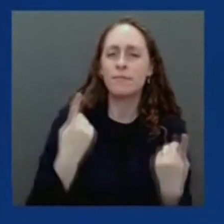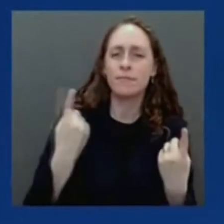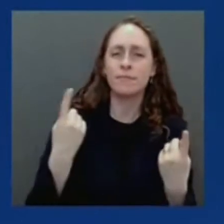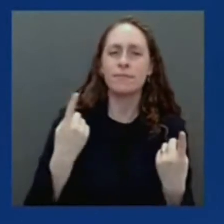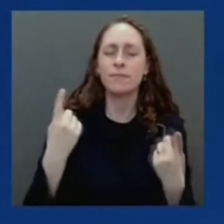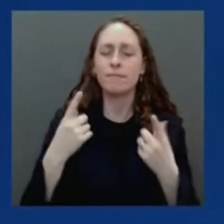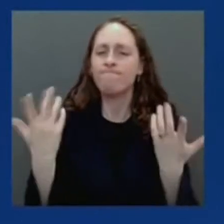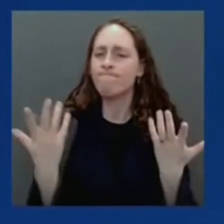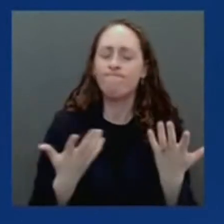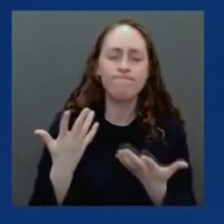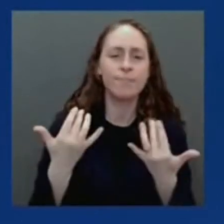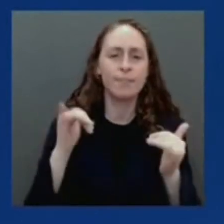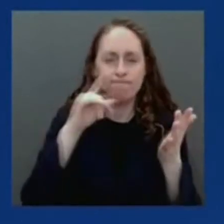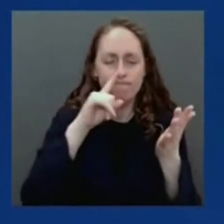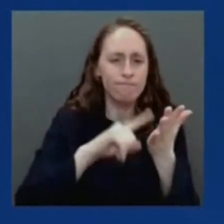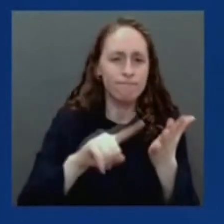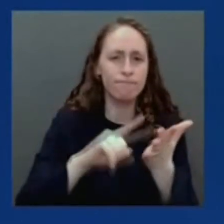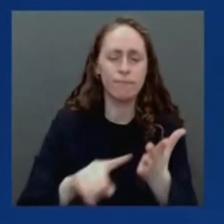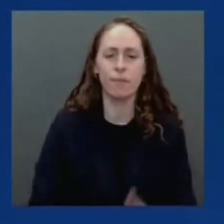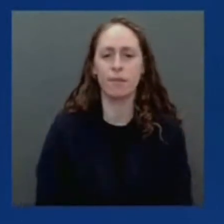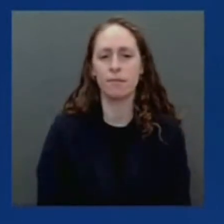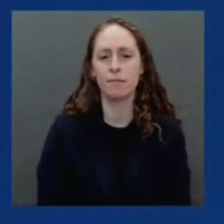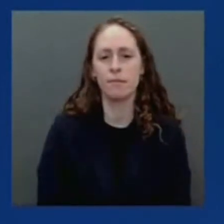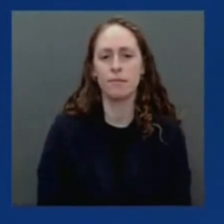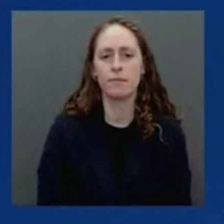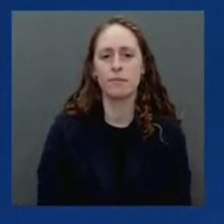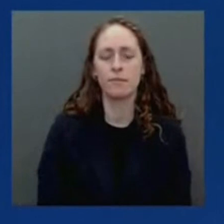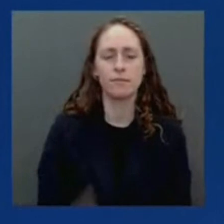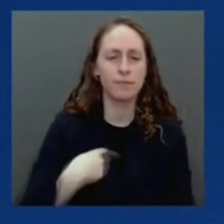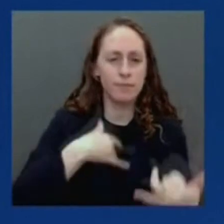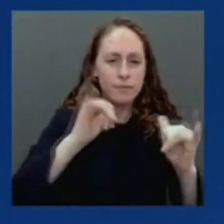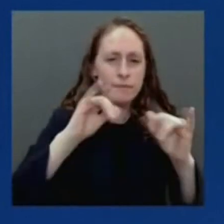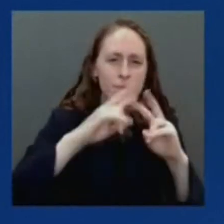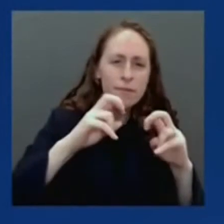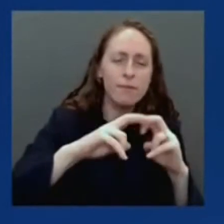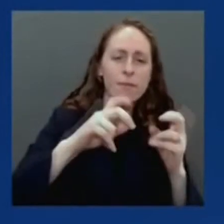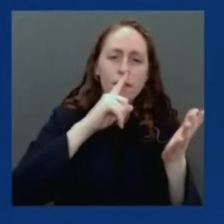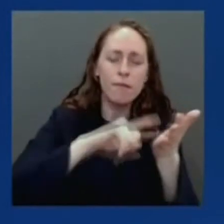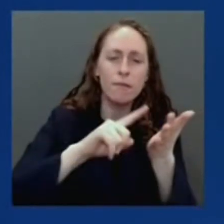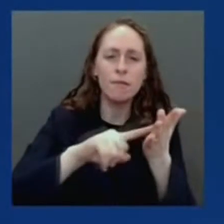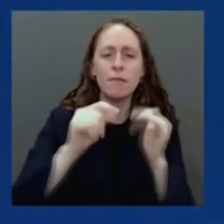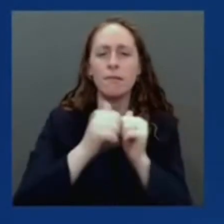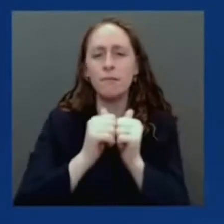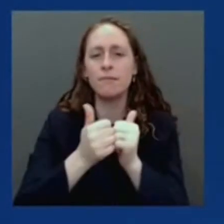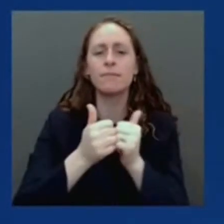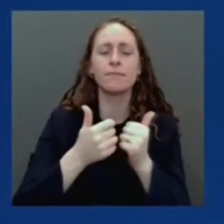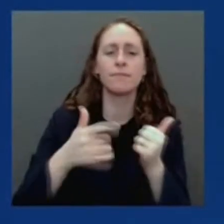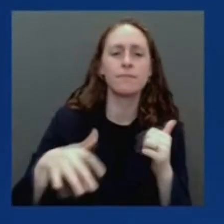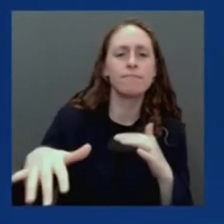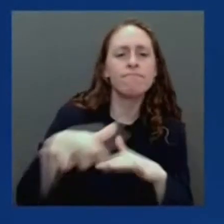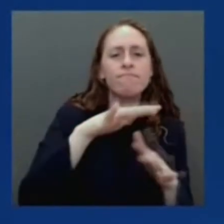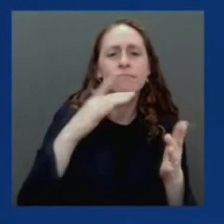we might be able to mitigate or prevent some of those symptoms. Thank you. Next question, please.